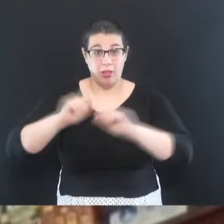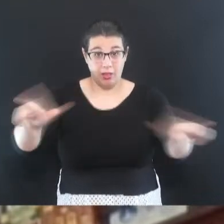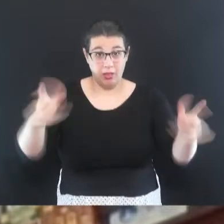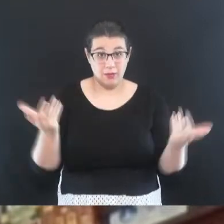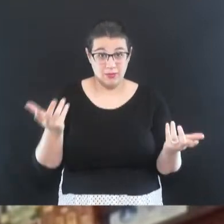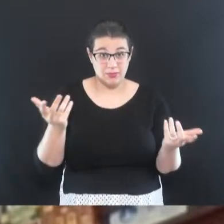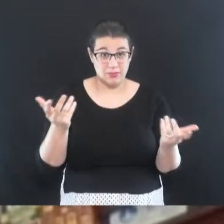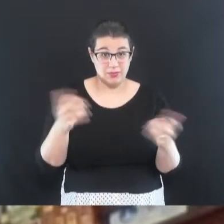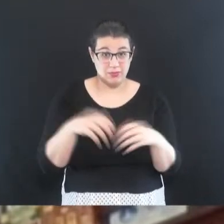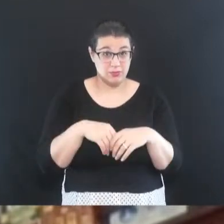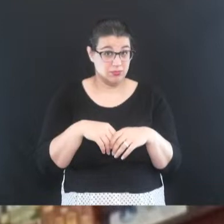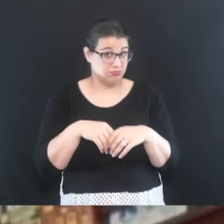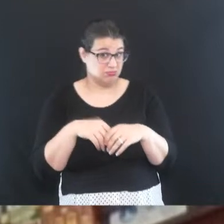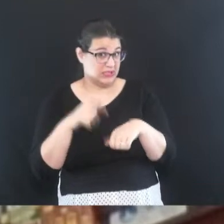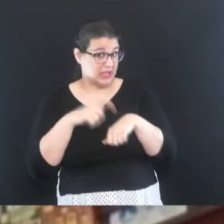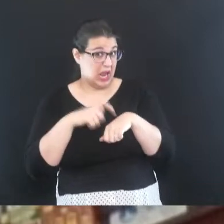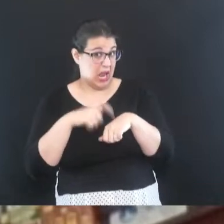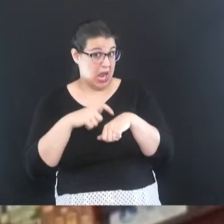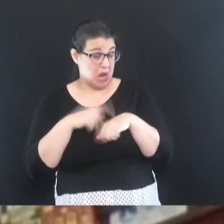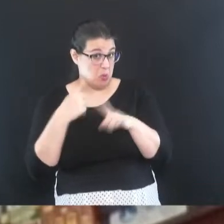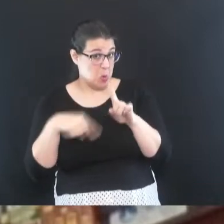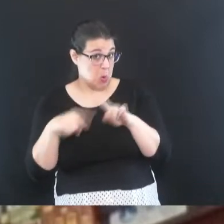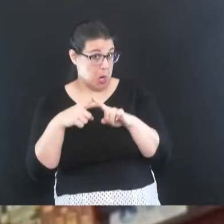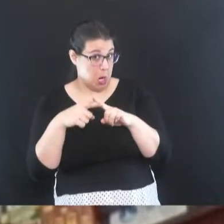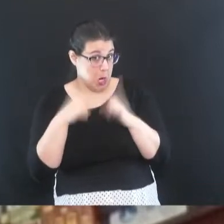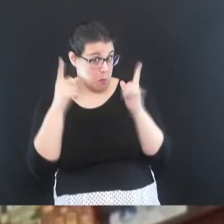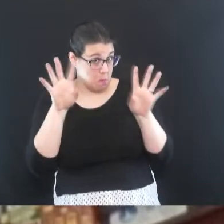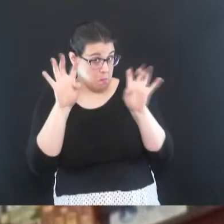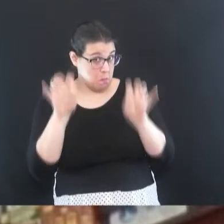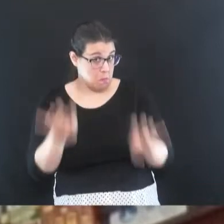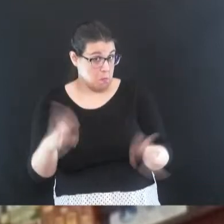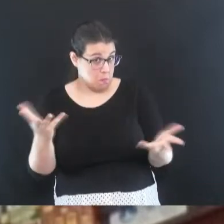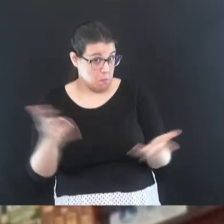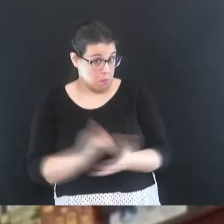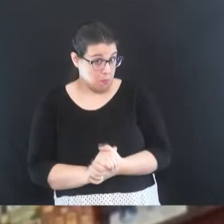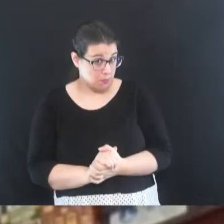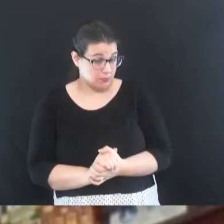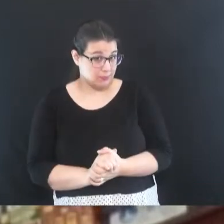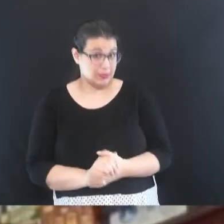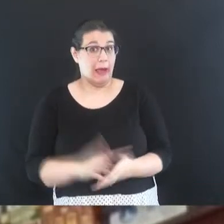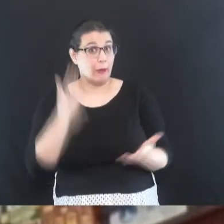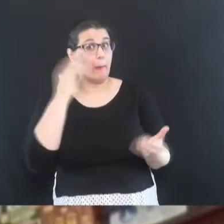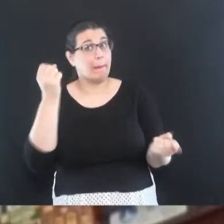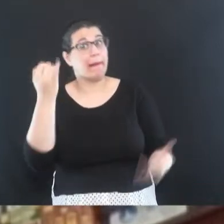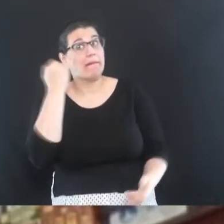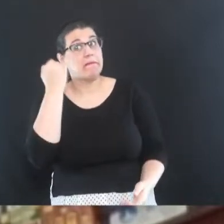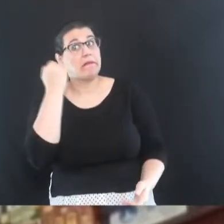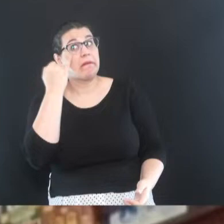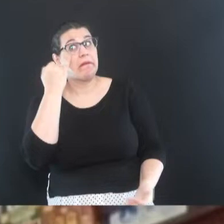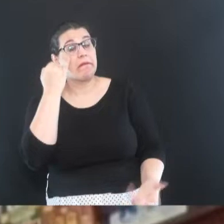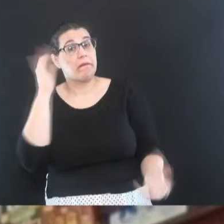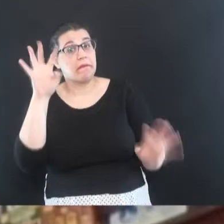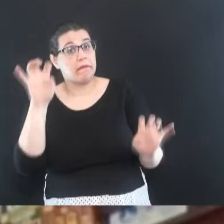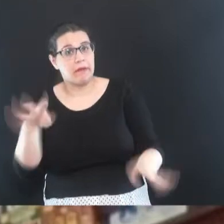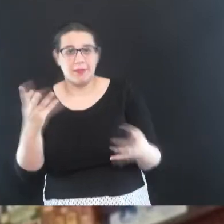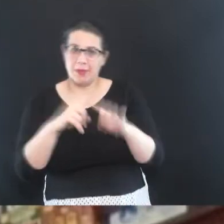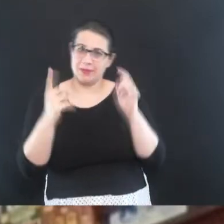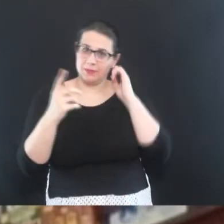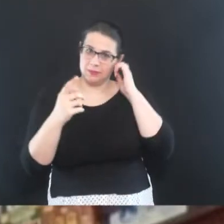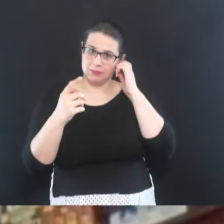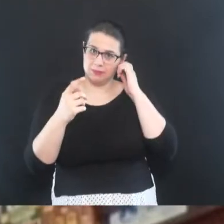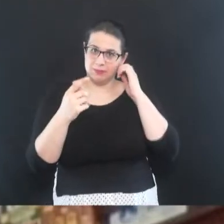is there any projected timeline for getting that out to the public from all that? And that's a lot of ifs. So anything you can say to help would be great.